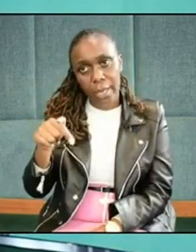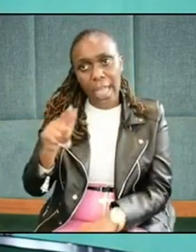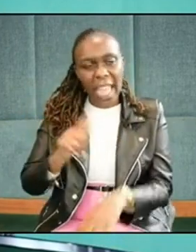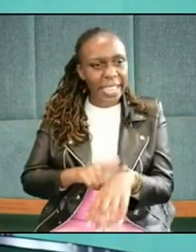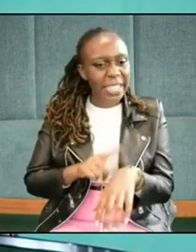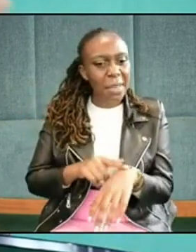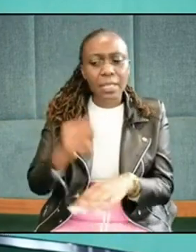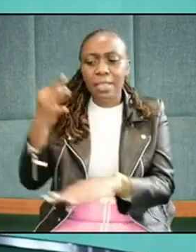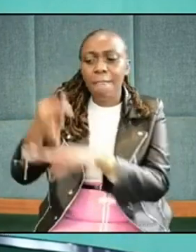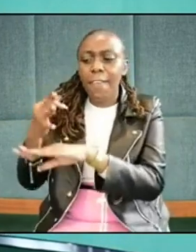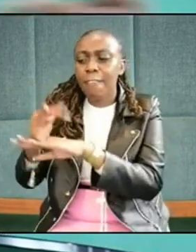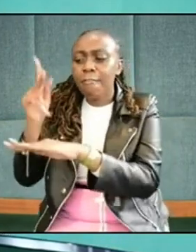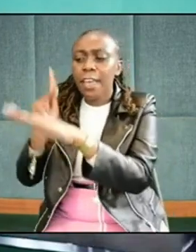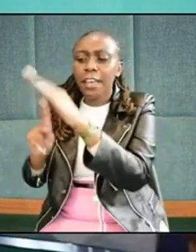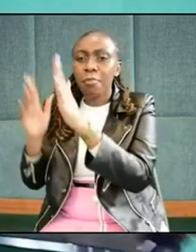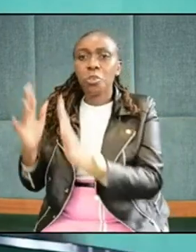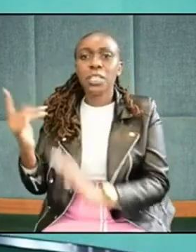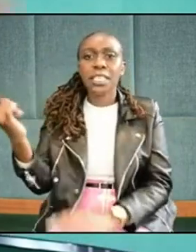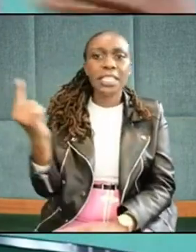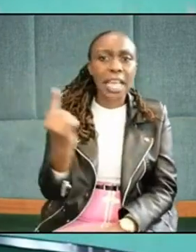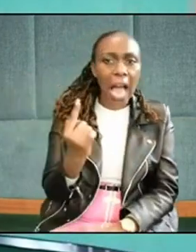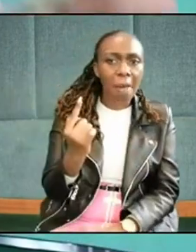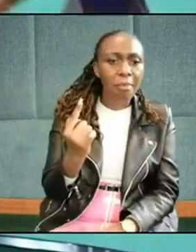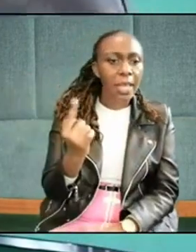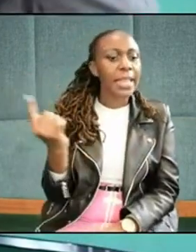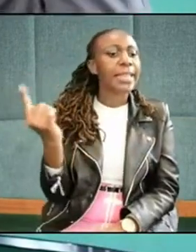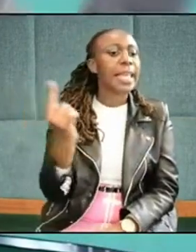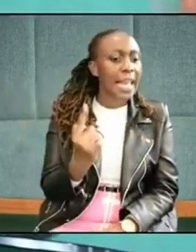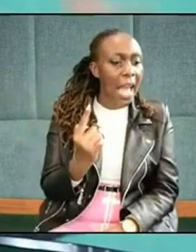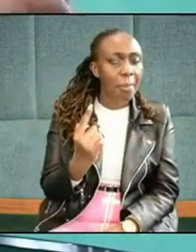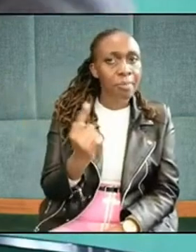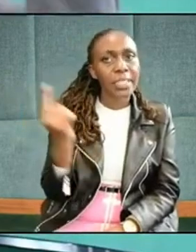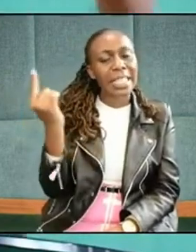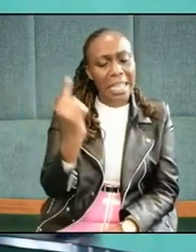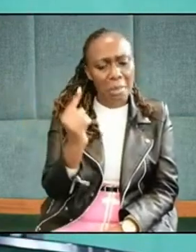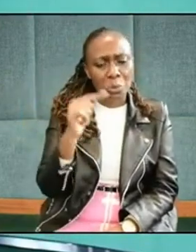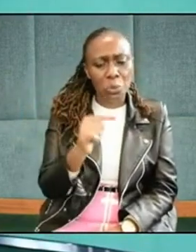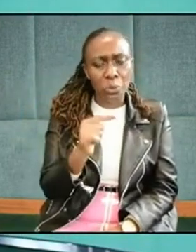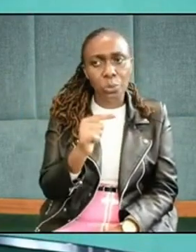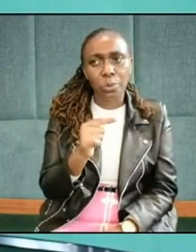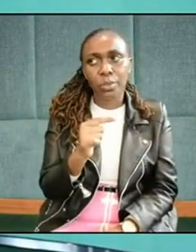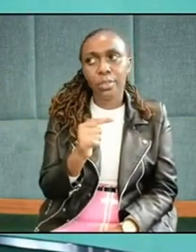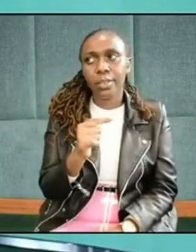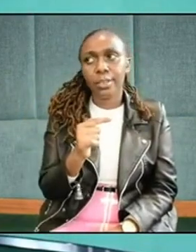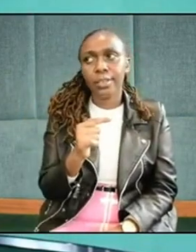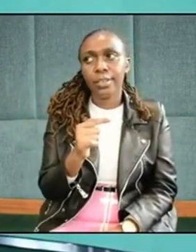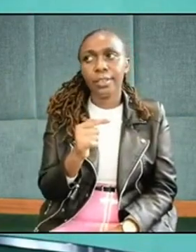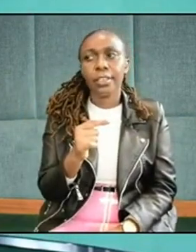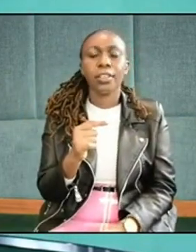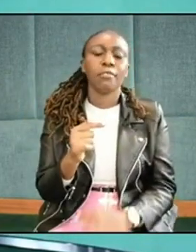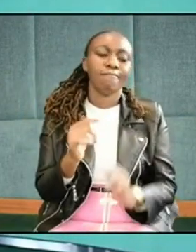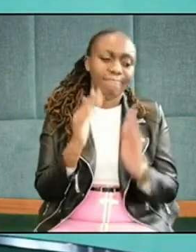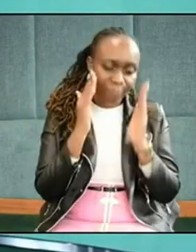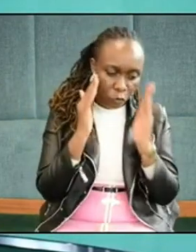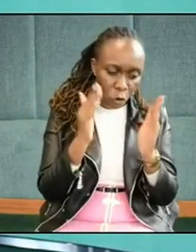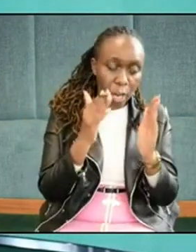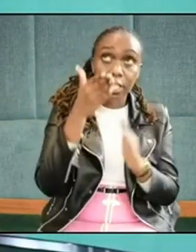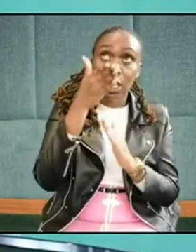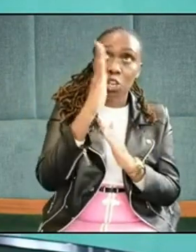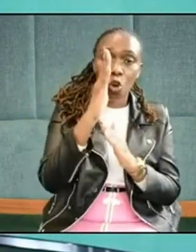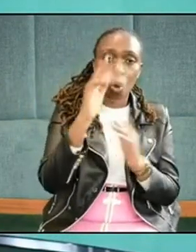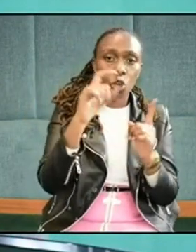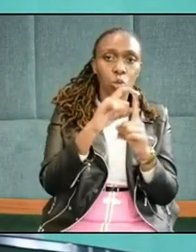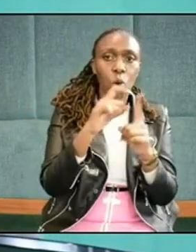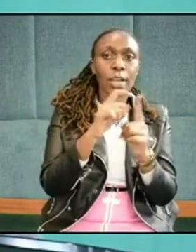they come to you, when these deceptions and the wilderness seem to enshroud you and the darkness, come to the word of God. There